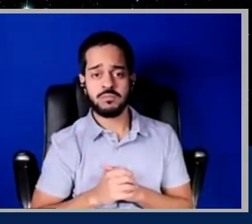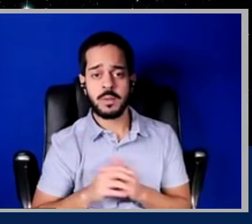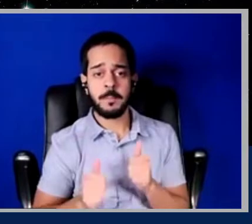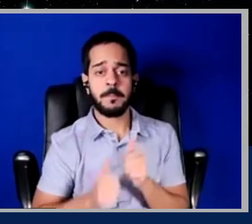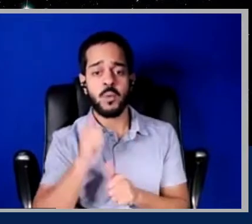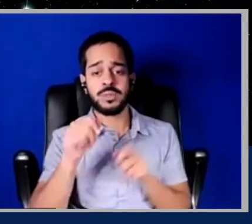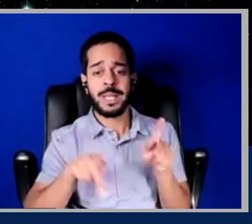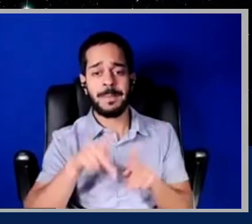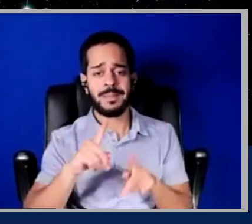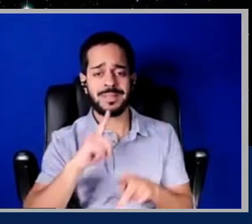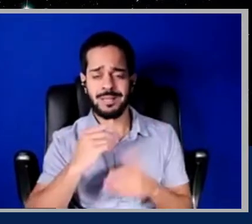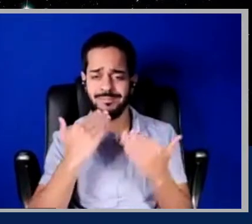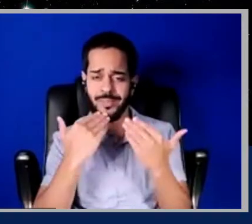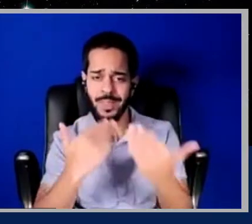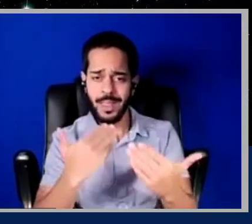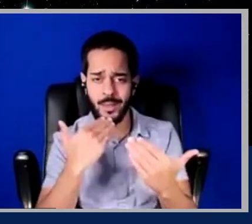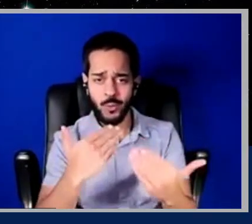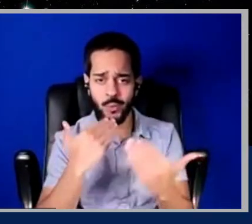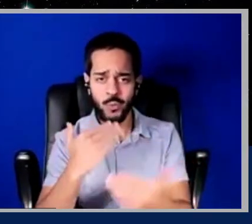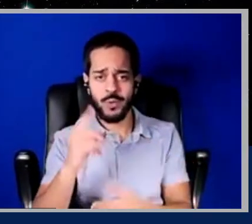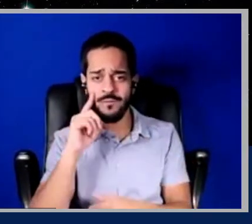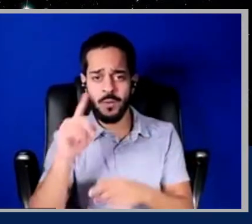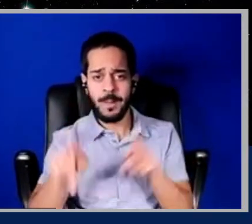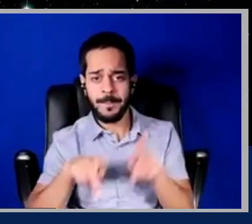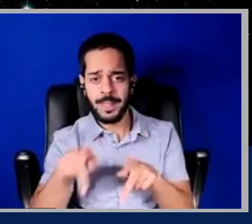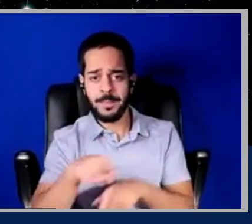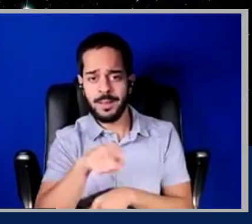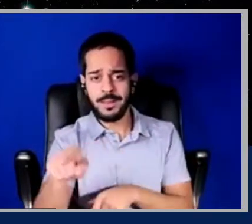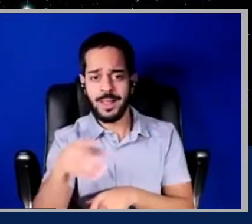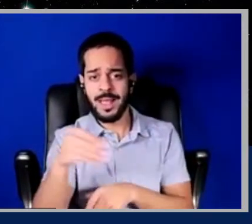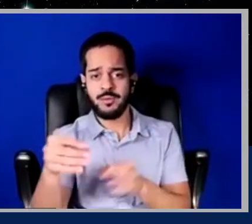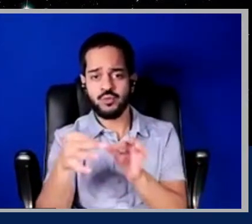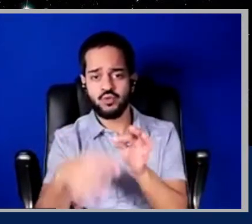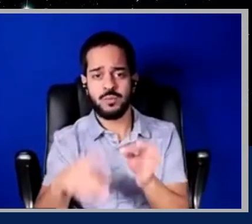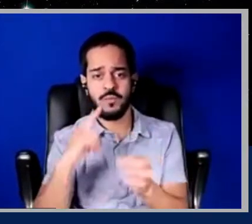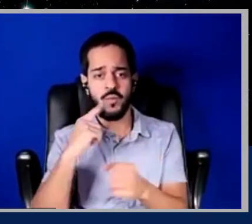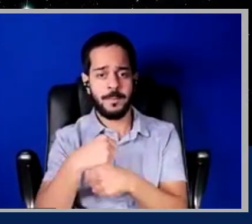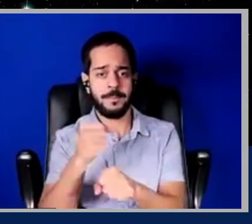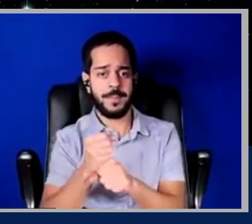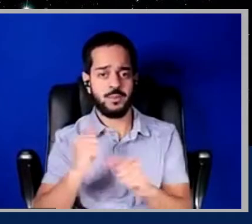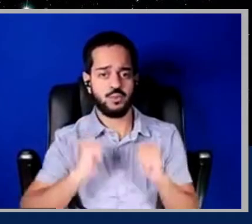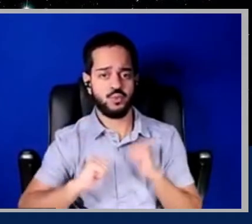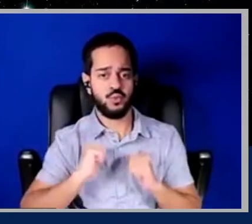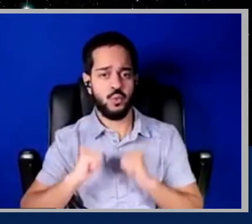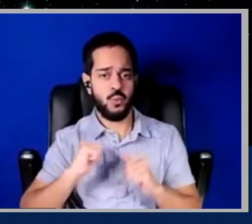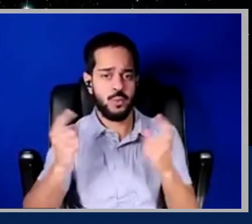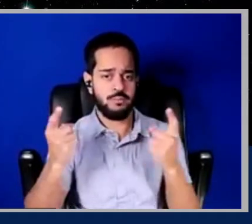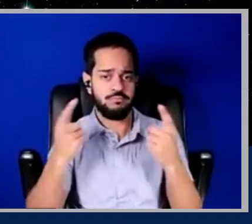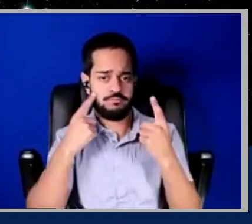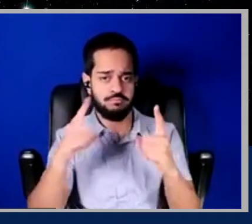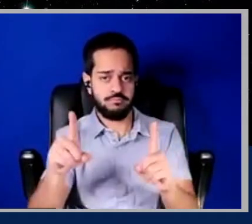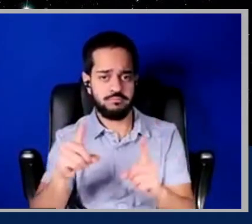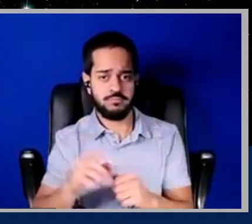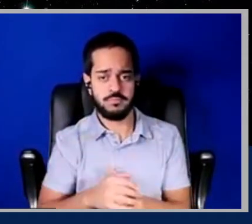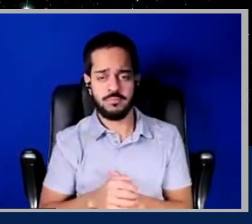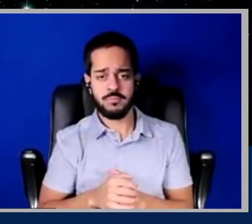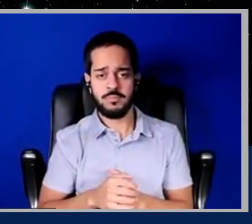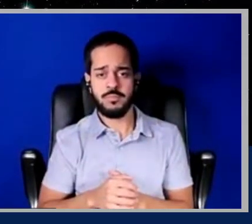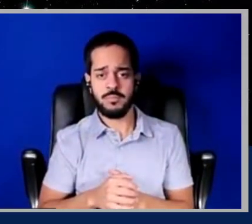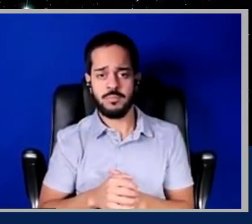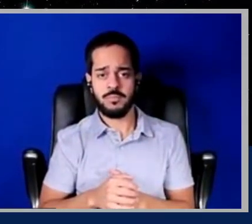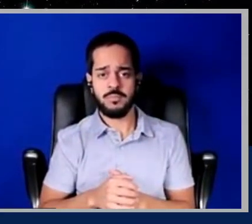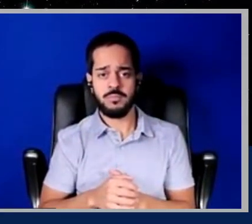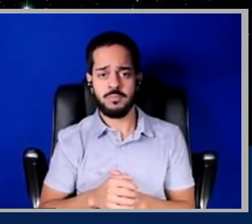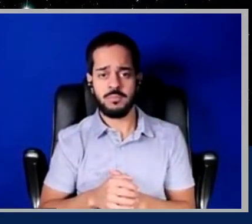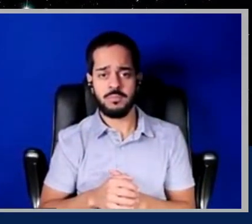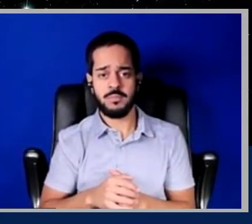thank you so much to the guests and interpreters for making the show here today possible. And I mean, it's that sort of message